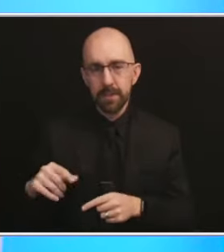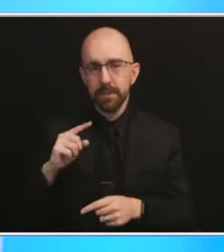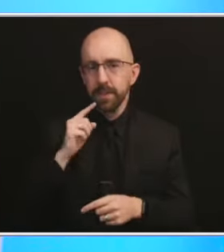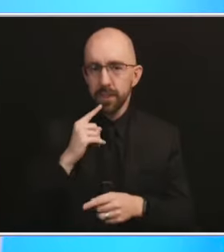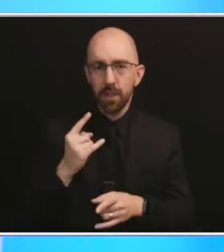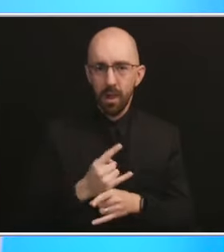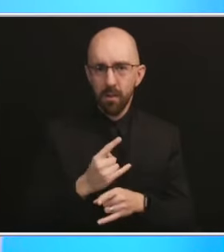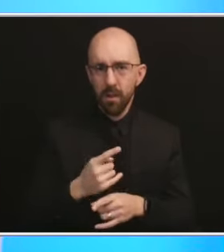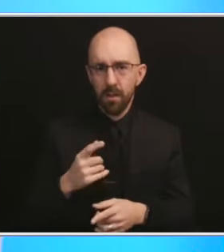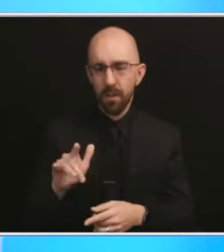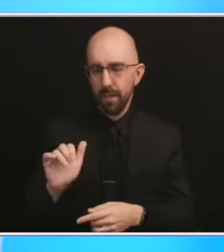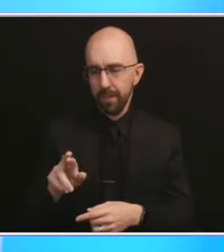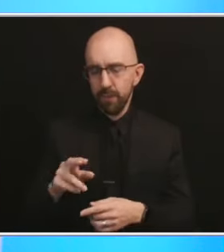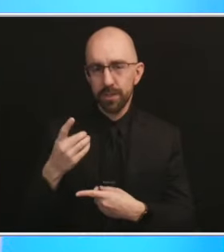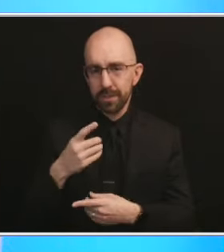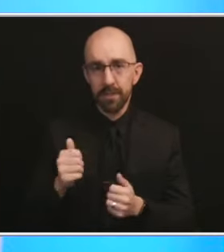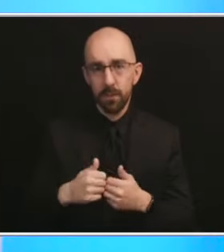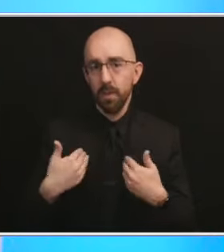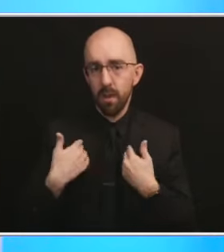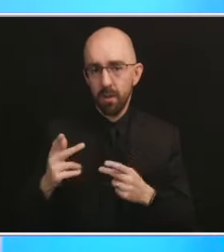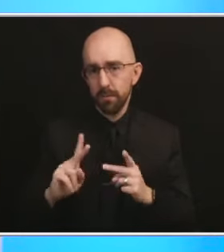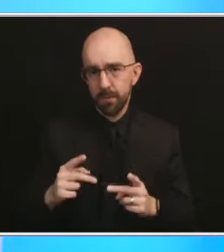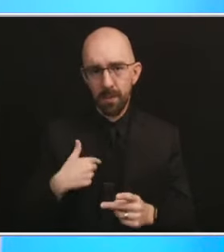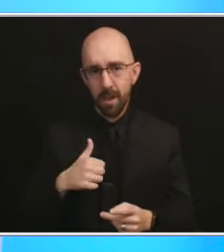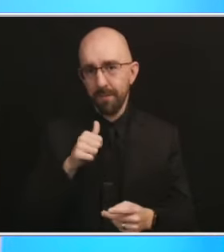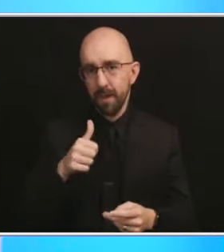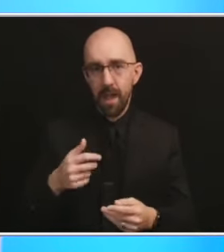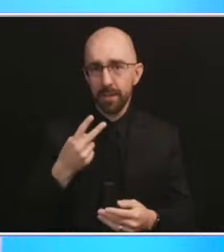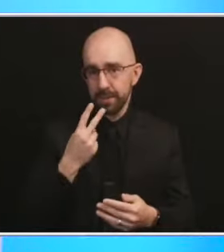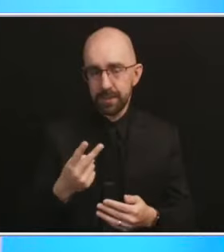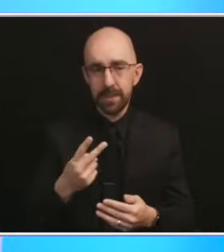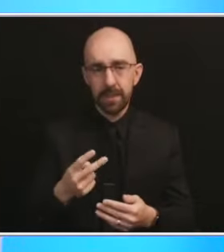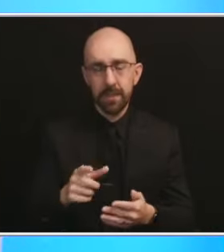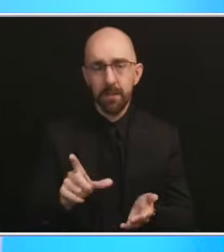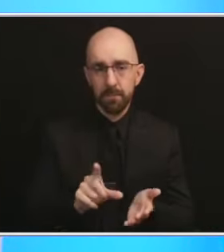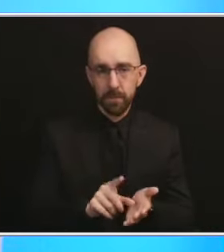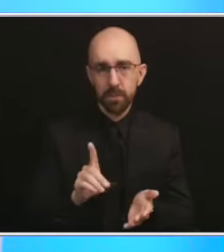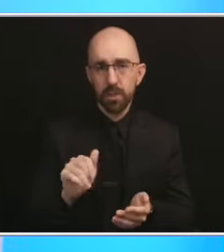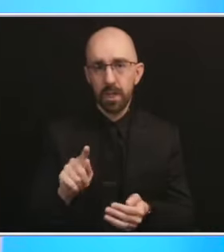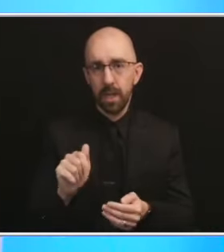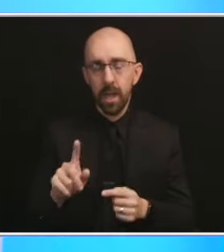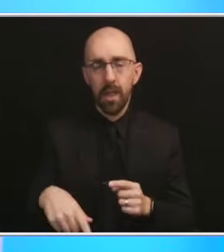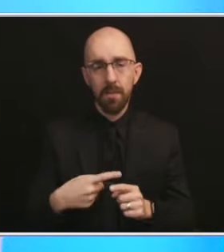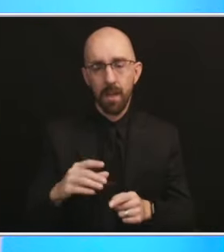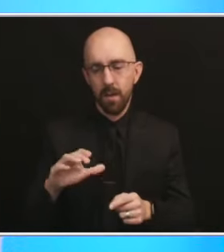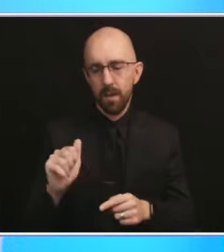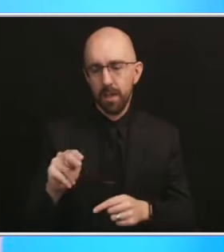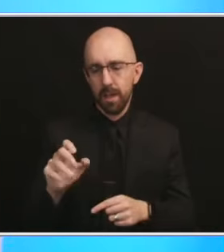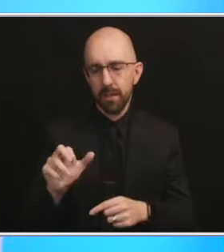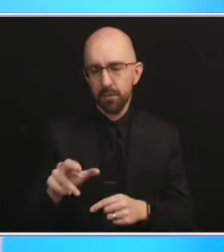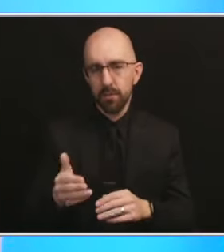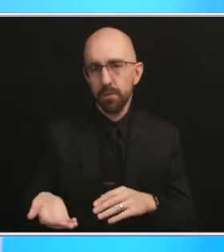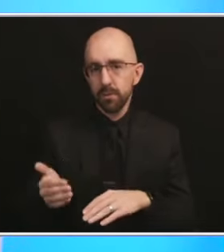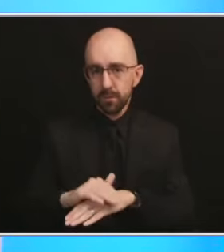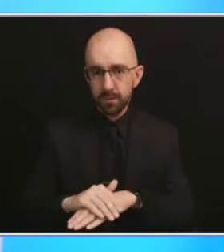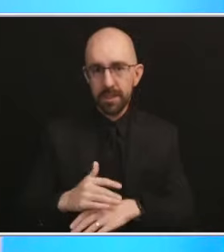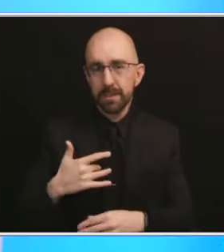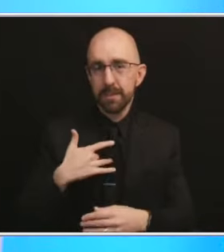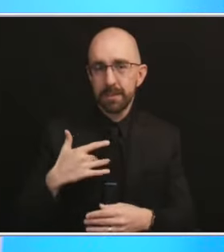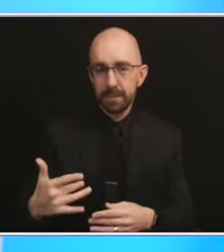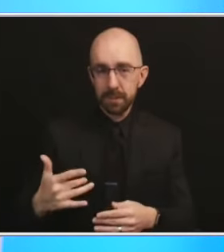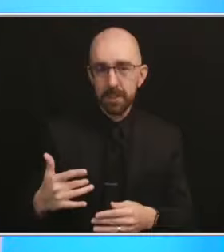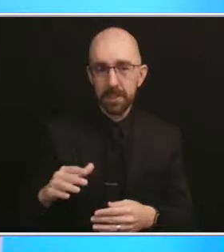particularly in young people. I have not yet seen published data about cancer rises, and typically cancer